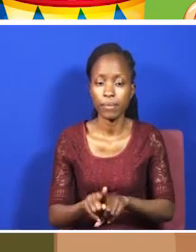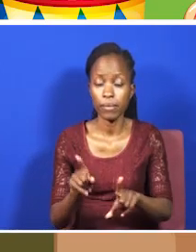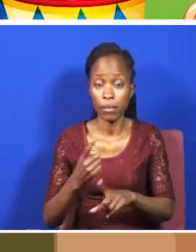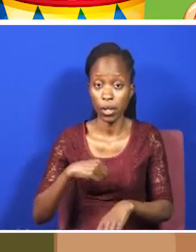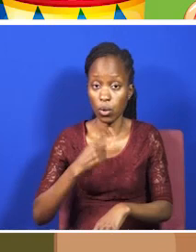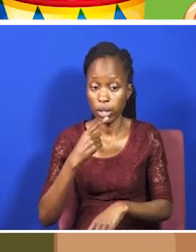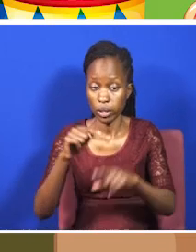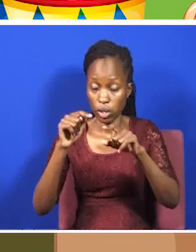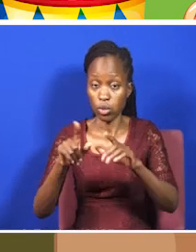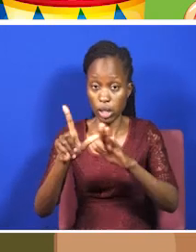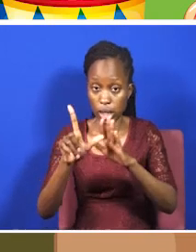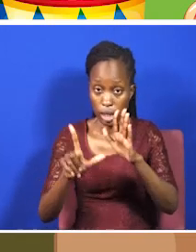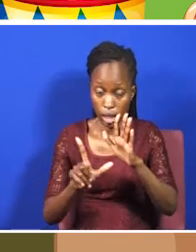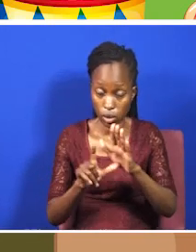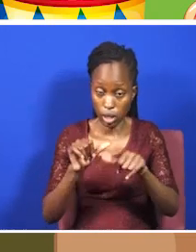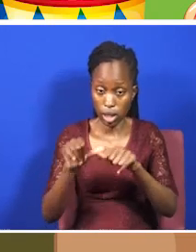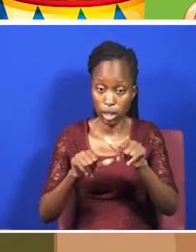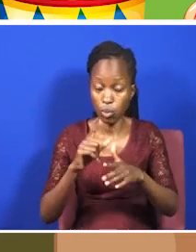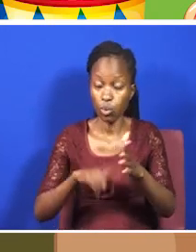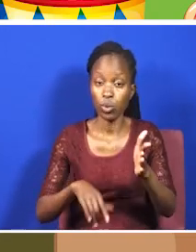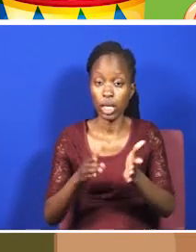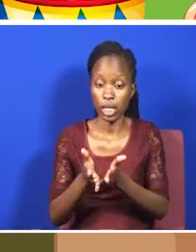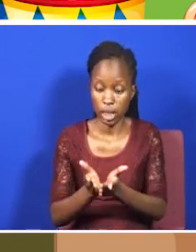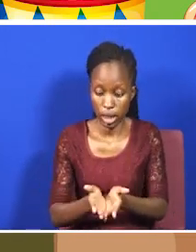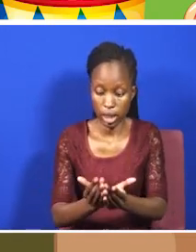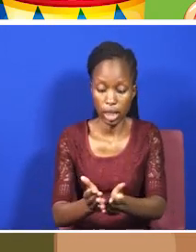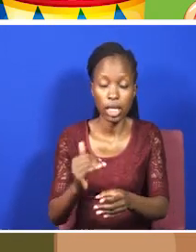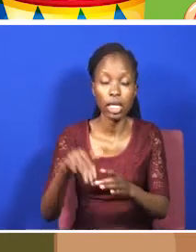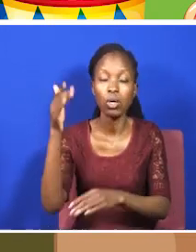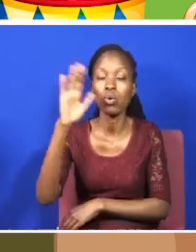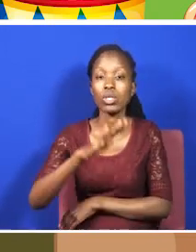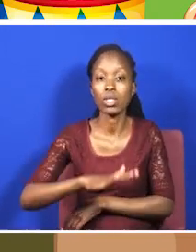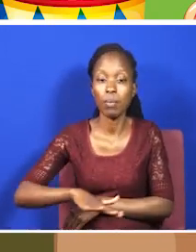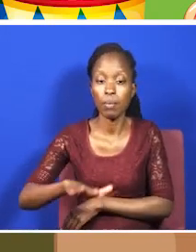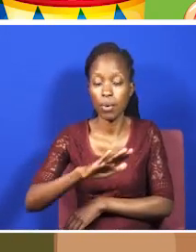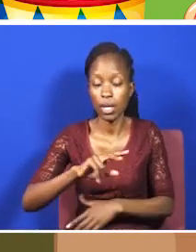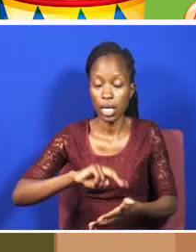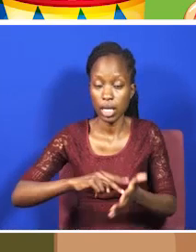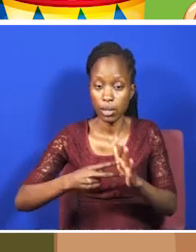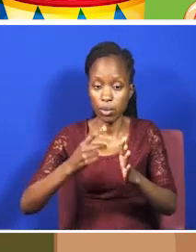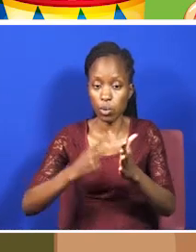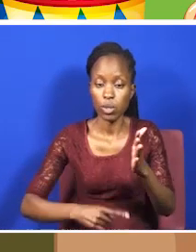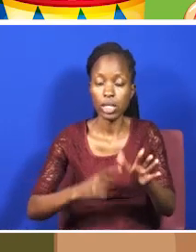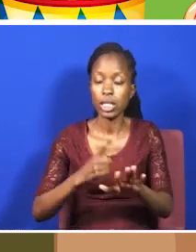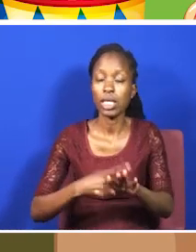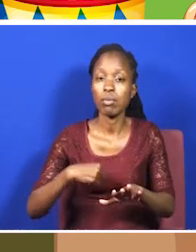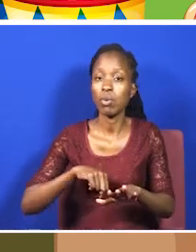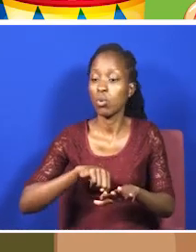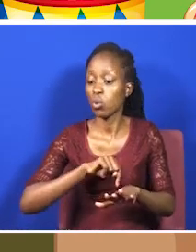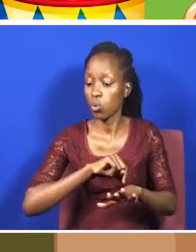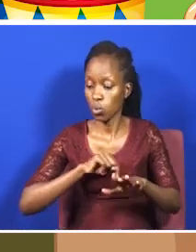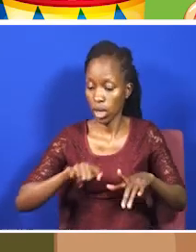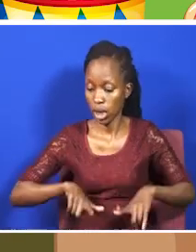boat. And so, boys and girls, as we said, today's lesson is about sailing in his